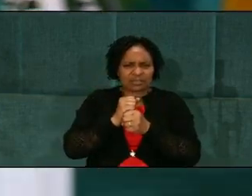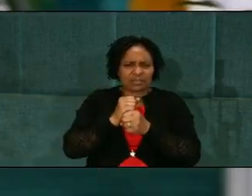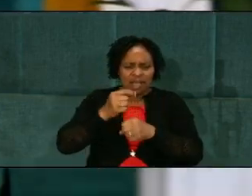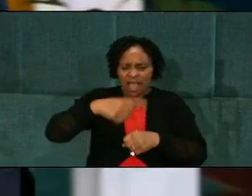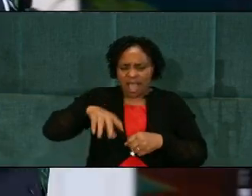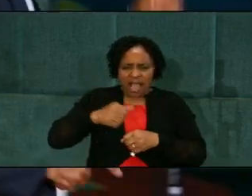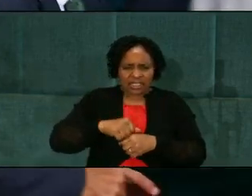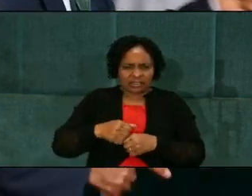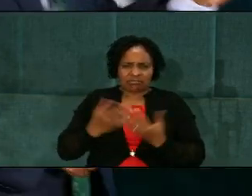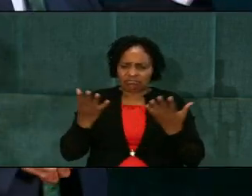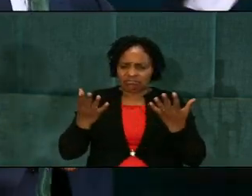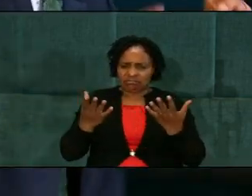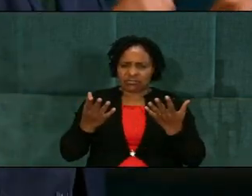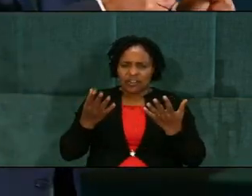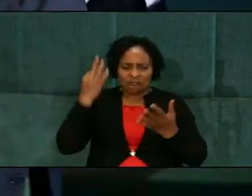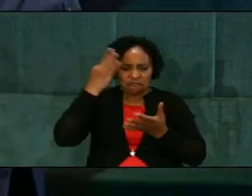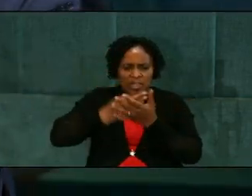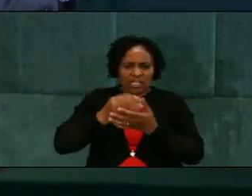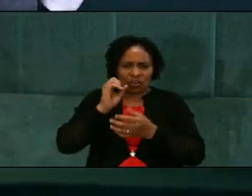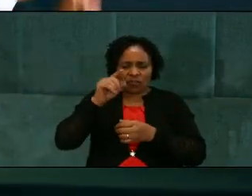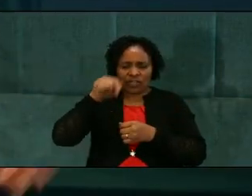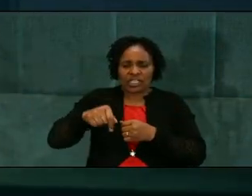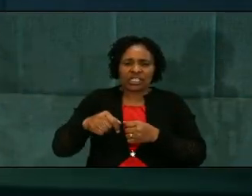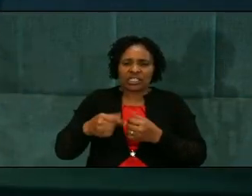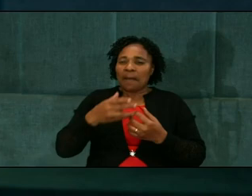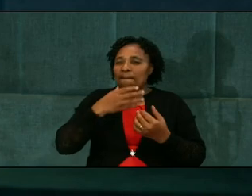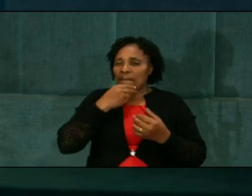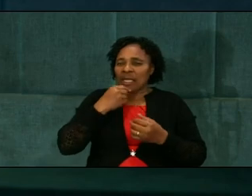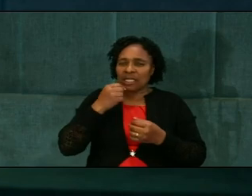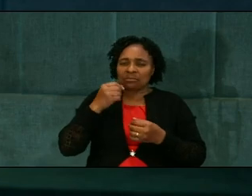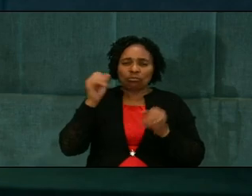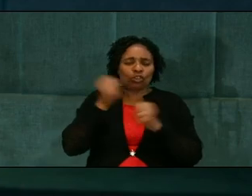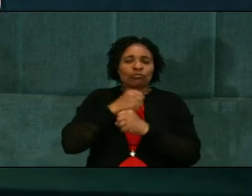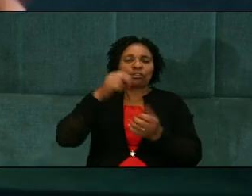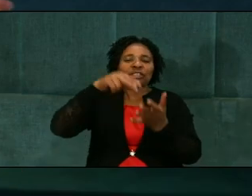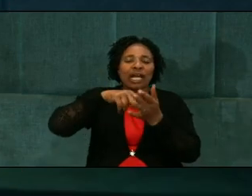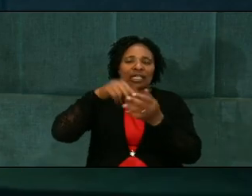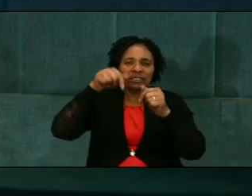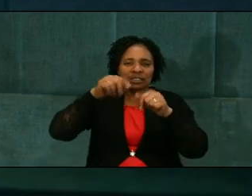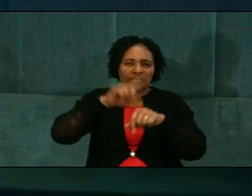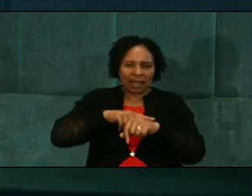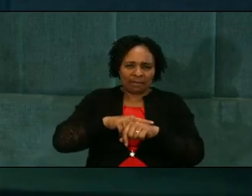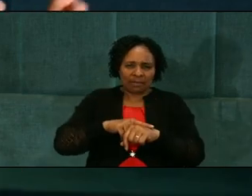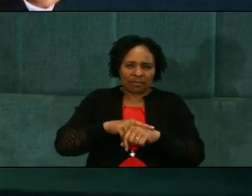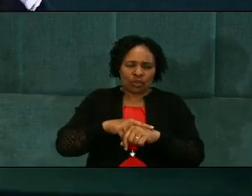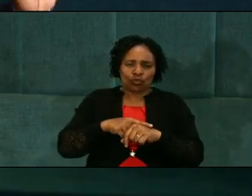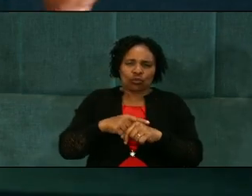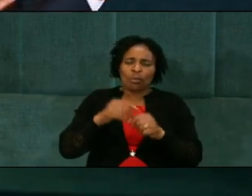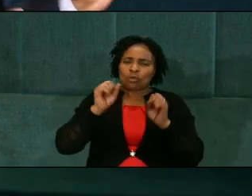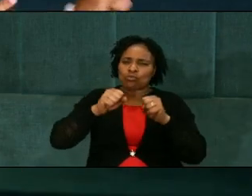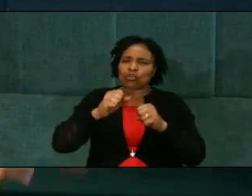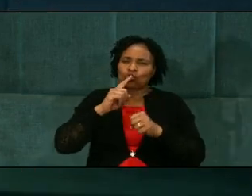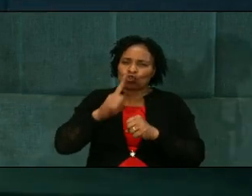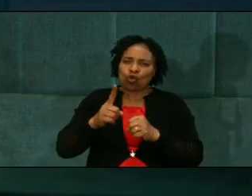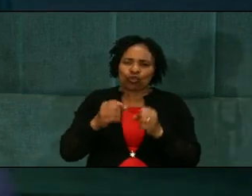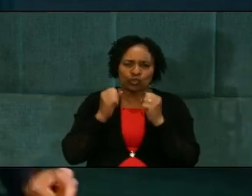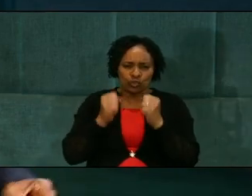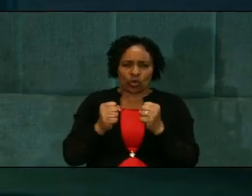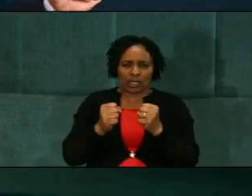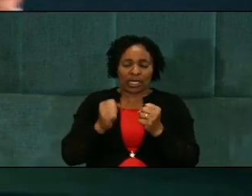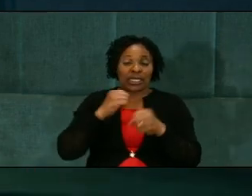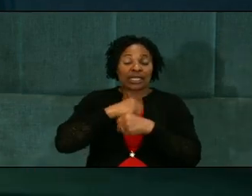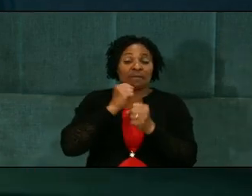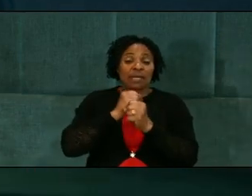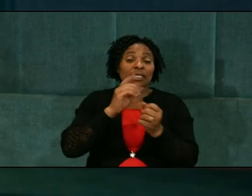What makes us think that the faith that these guys had back then, okay, was so great, and they make it into the